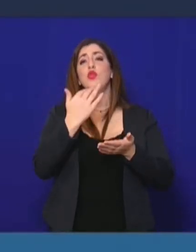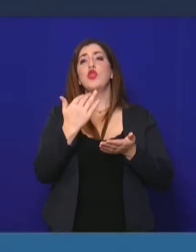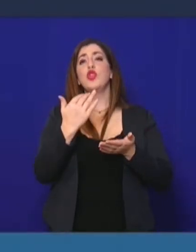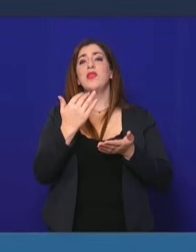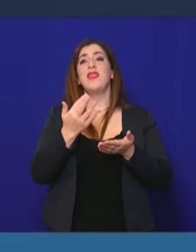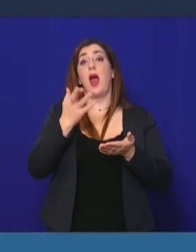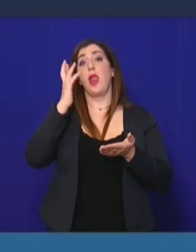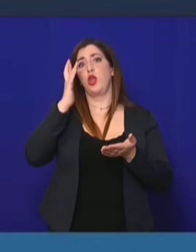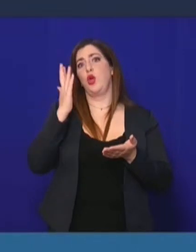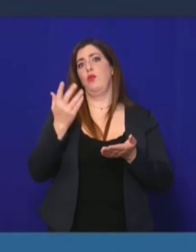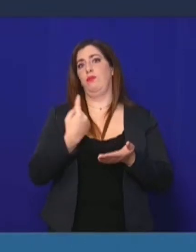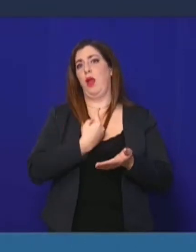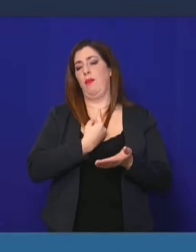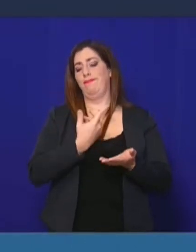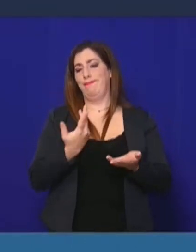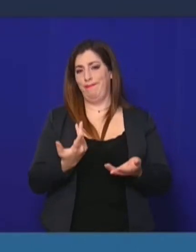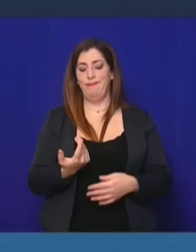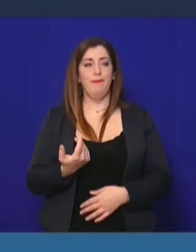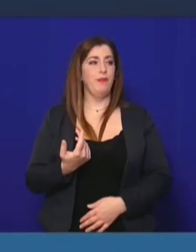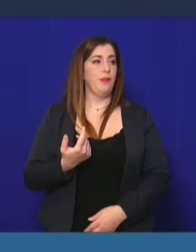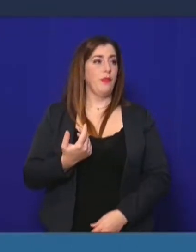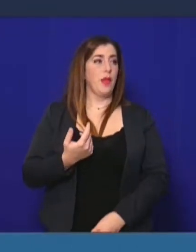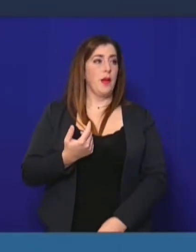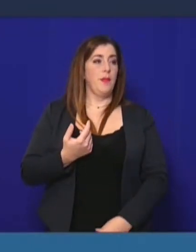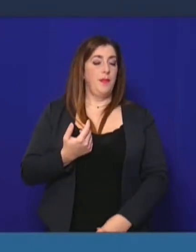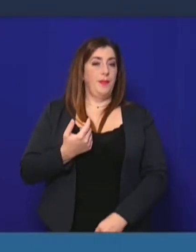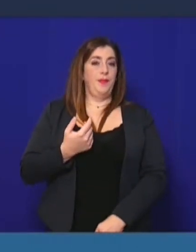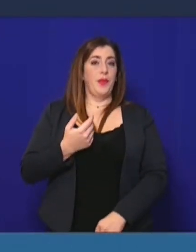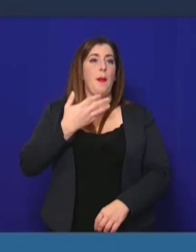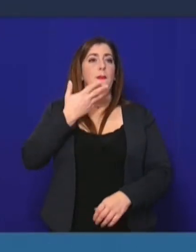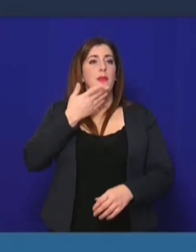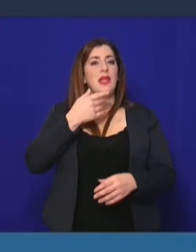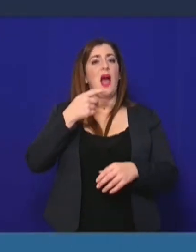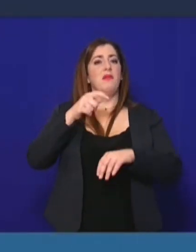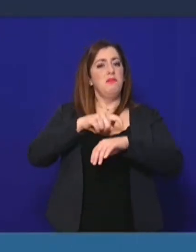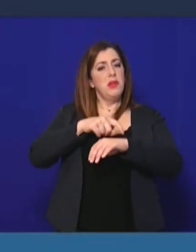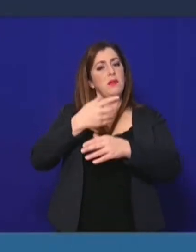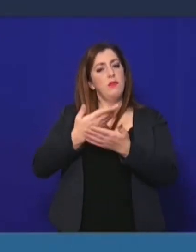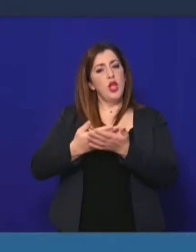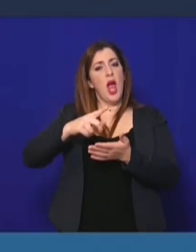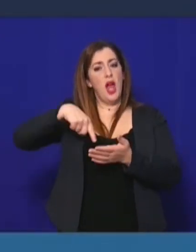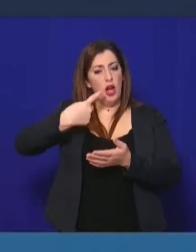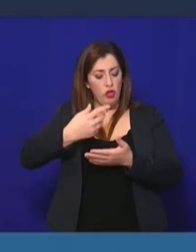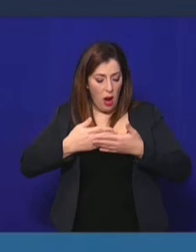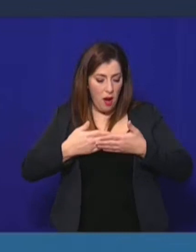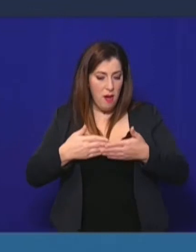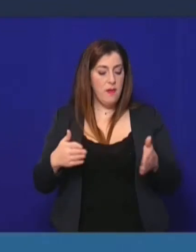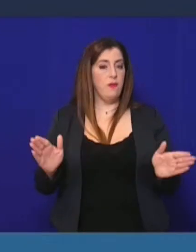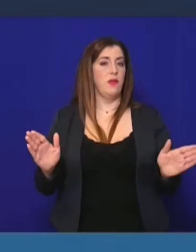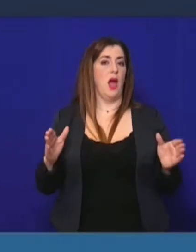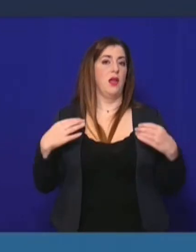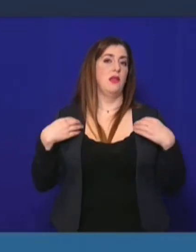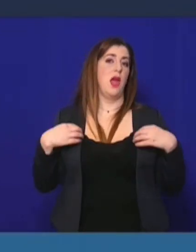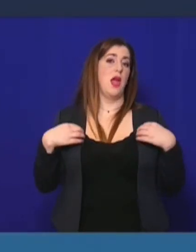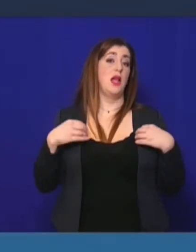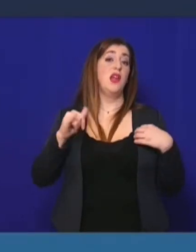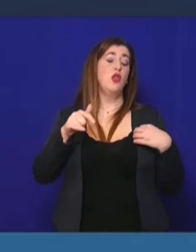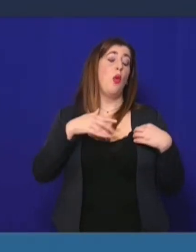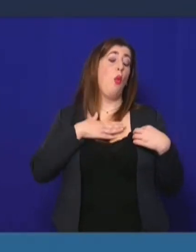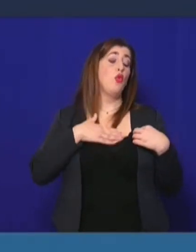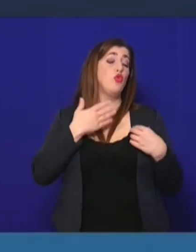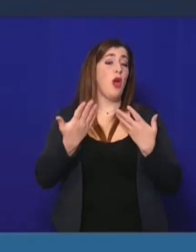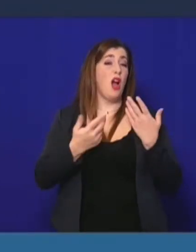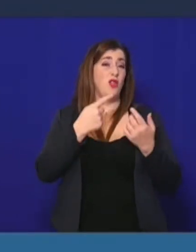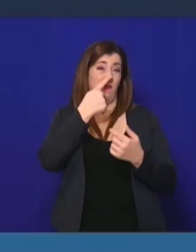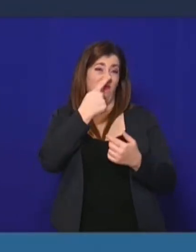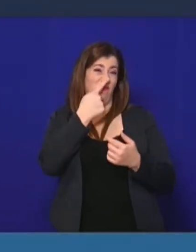f'riskju. U la darba mbagħad ikun wasalna biex jerġgħu jiftħu l-iskejjel jekk ikun hemm min ikun għandu s-sintomi, importanti li dawn ma